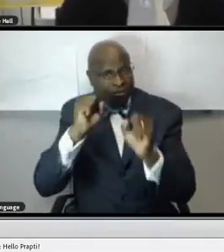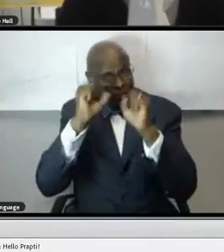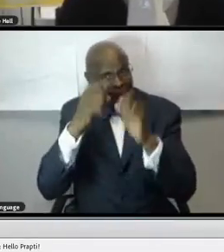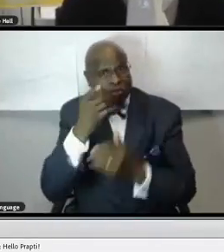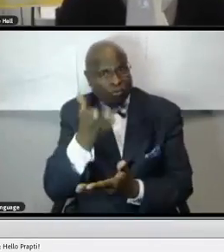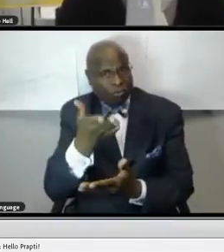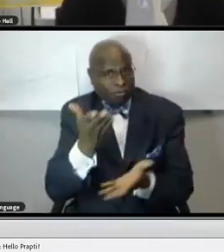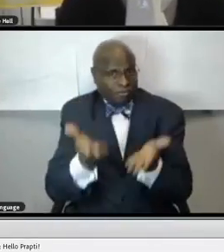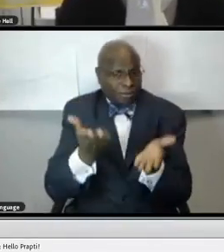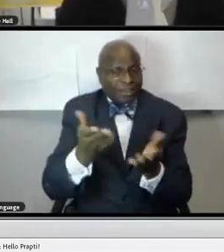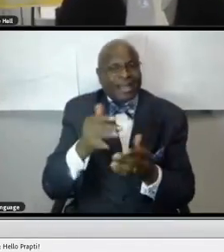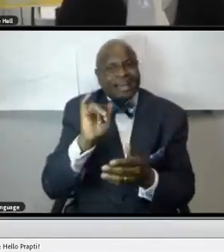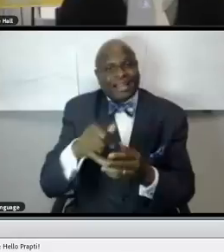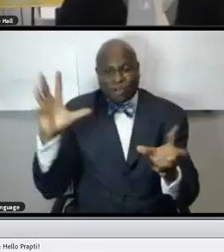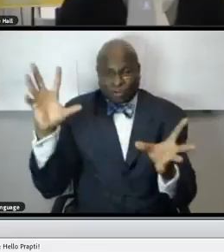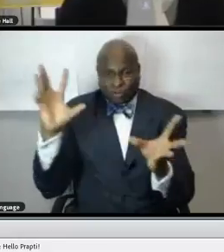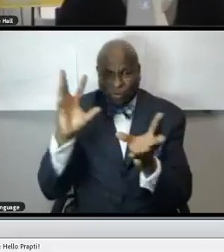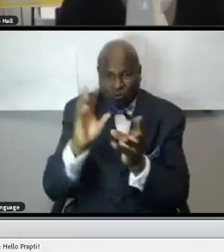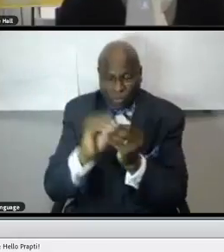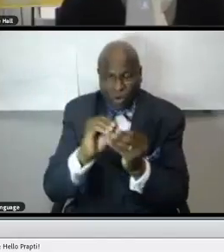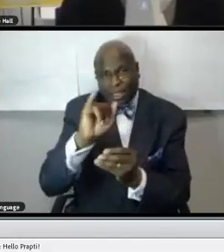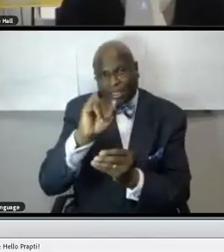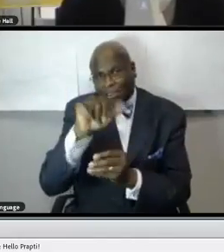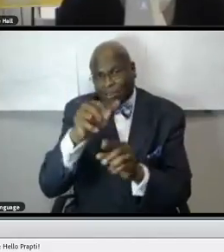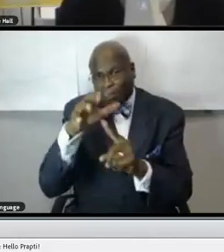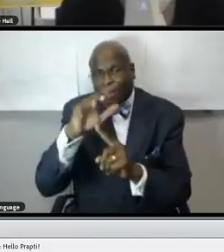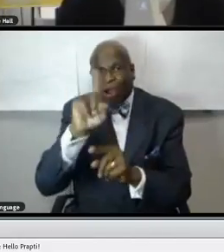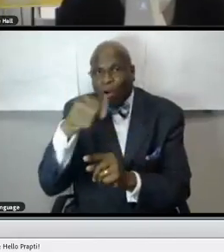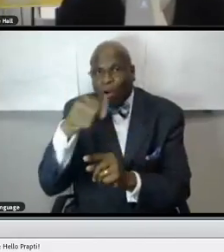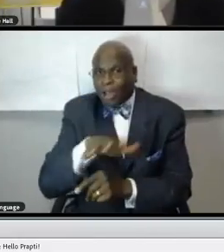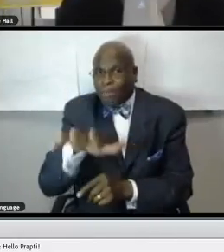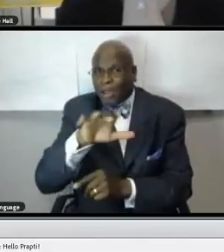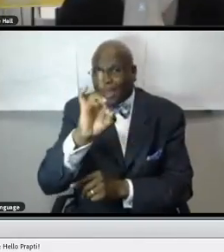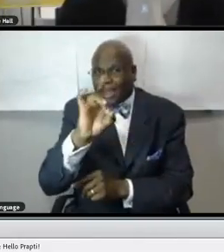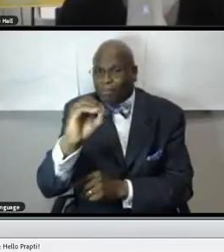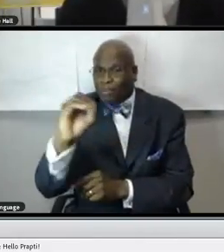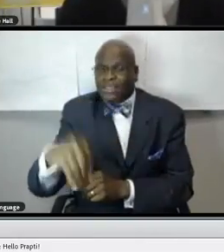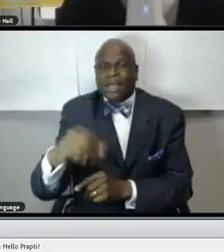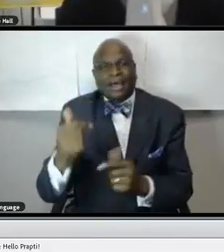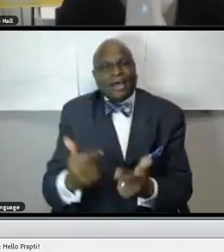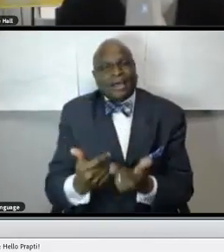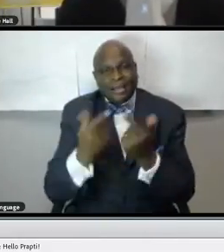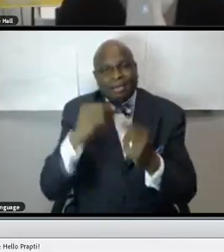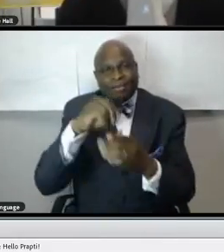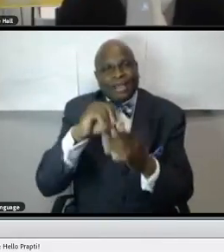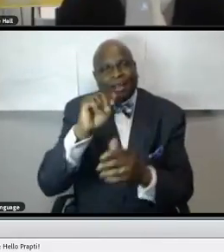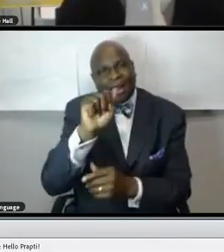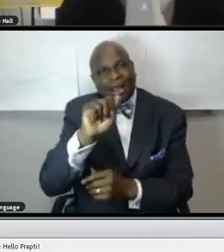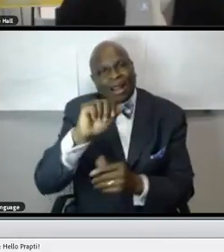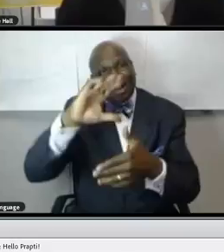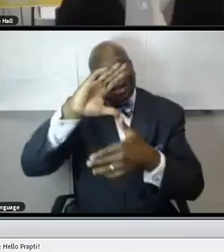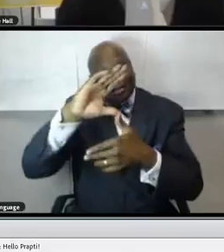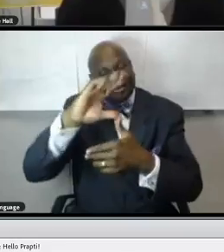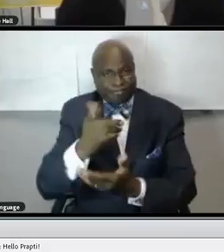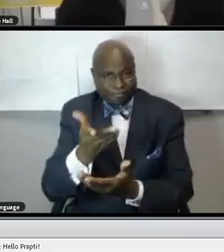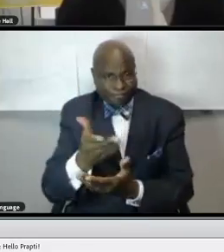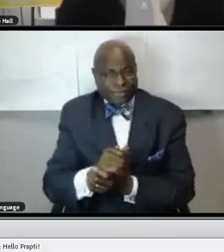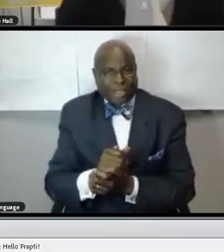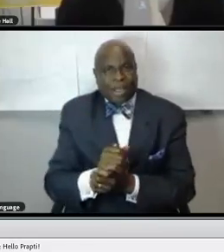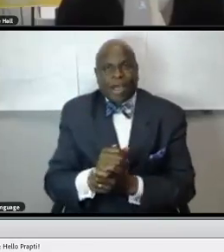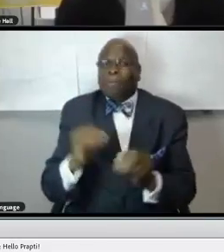surprise that of the total indigenous population, only about 8% reside in Latin America. A